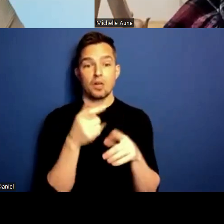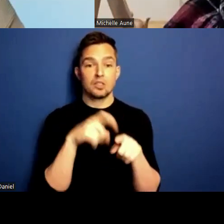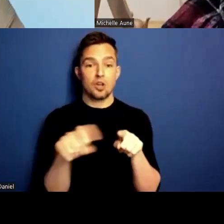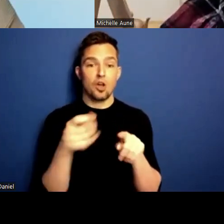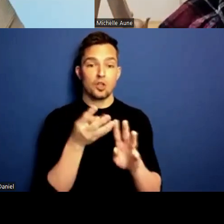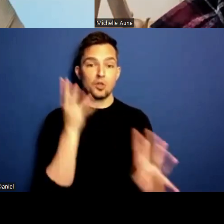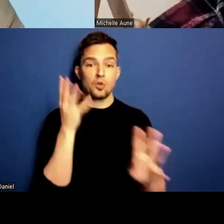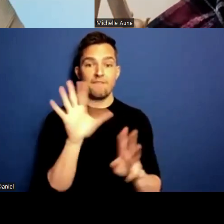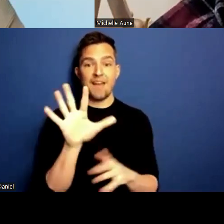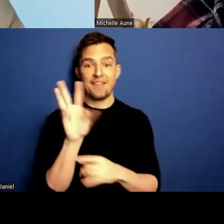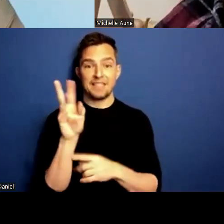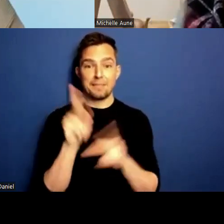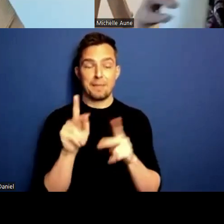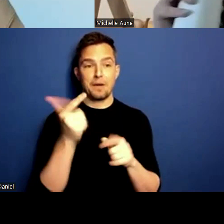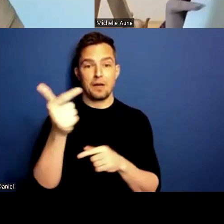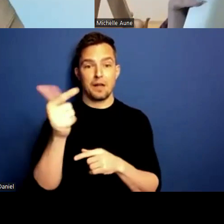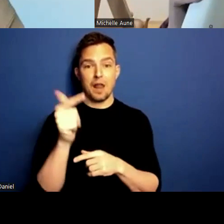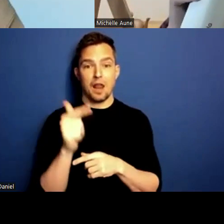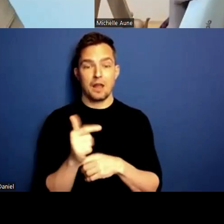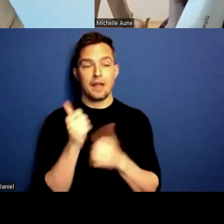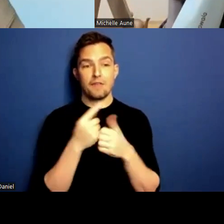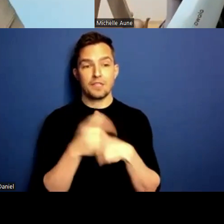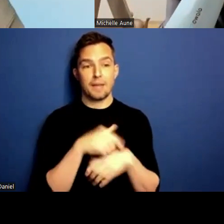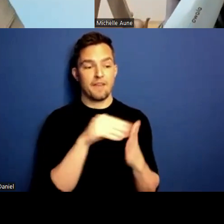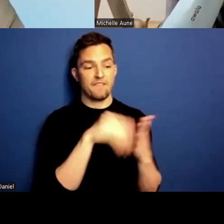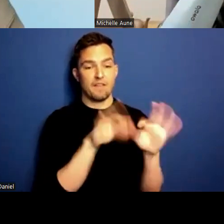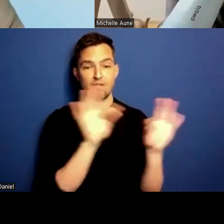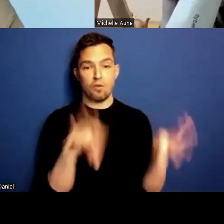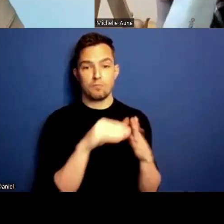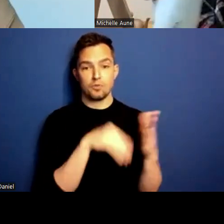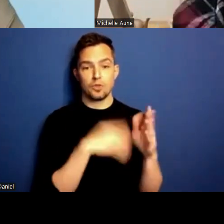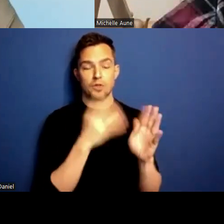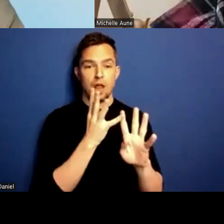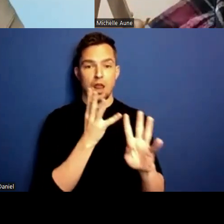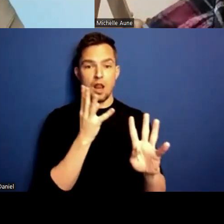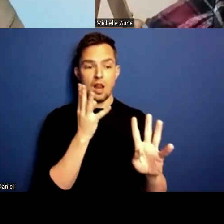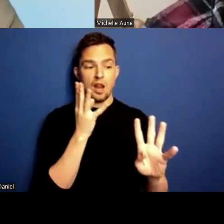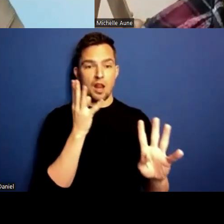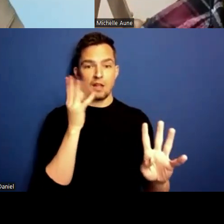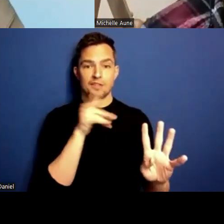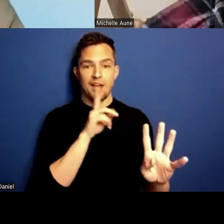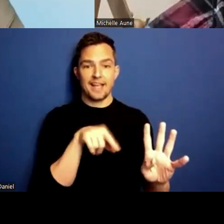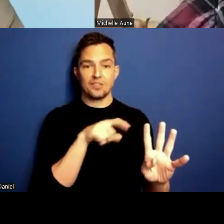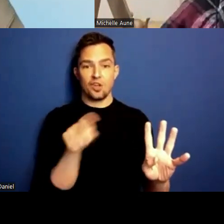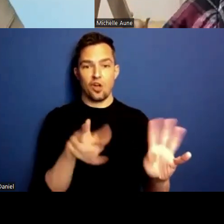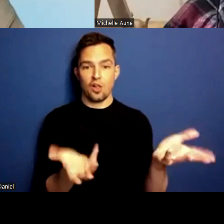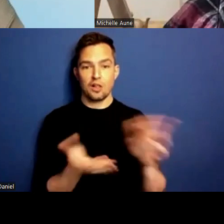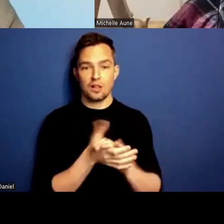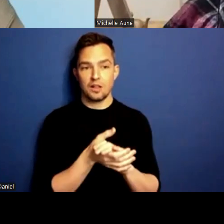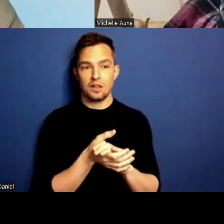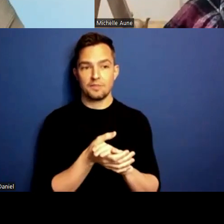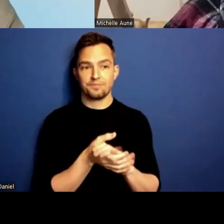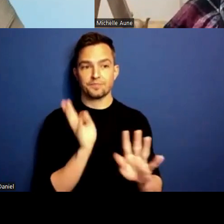people deep, and every minute they spend on filling out a form is a minute they're not answering a call. And so we want